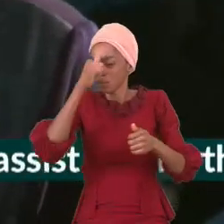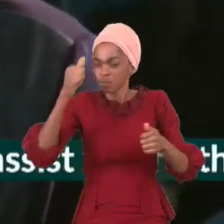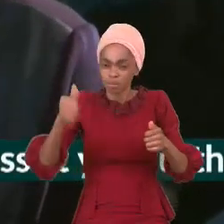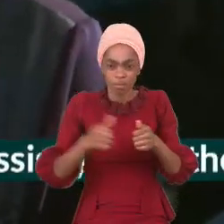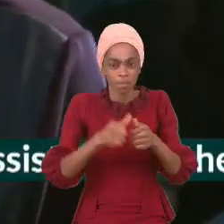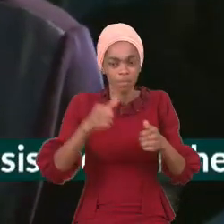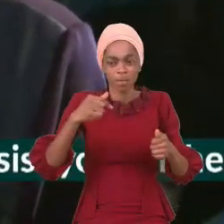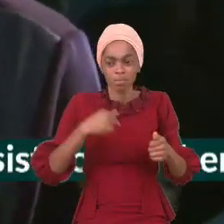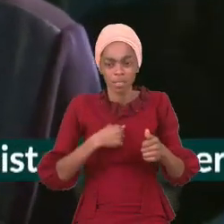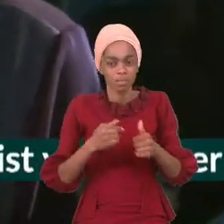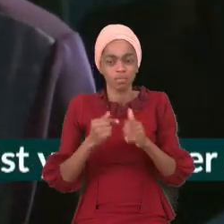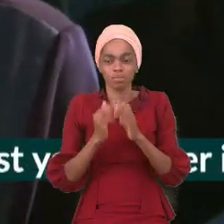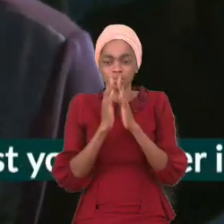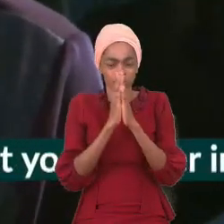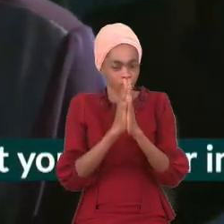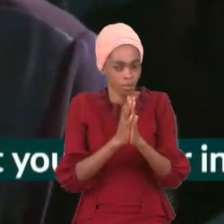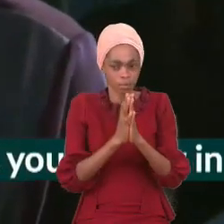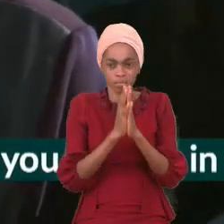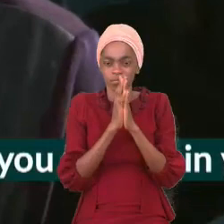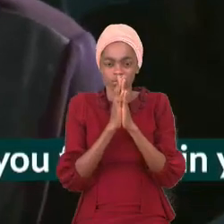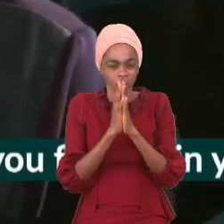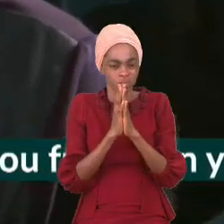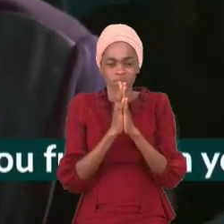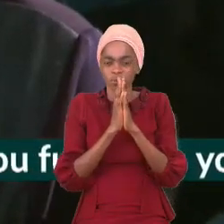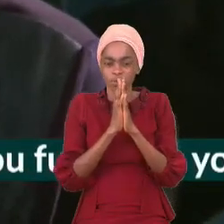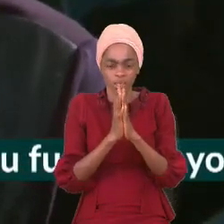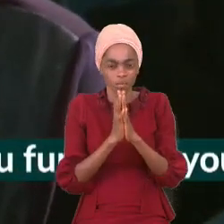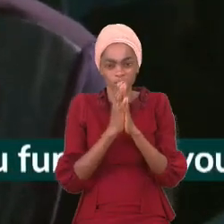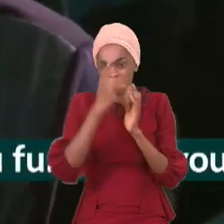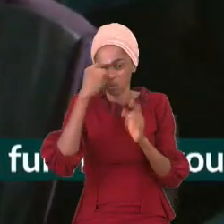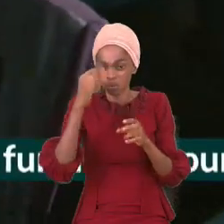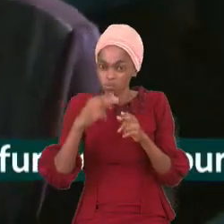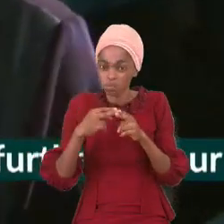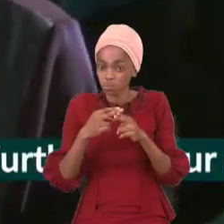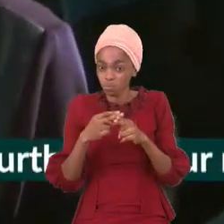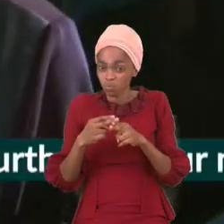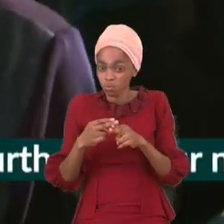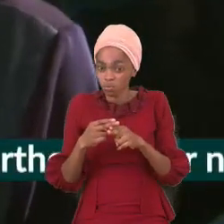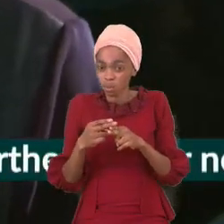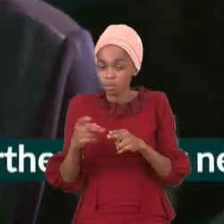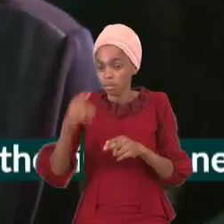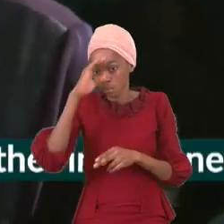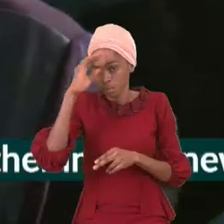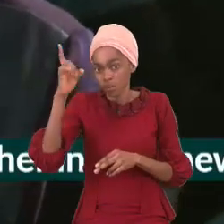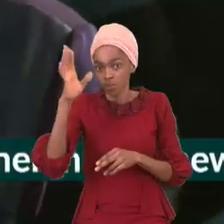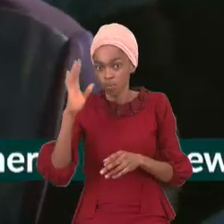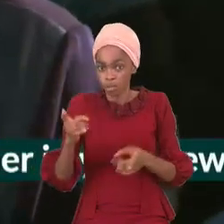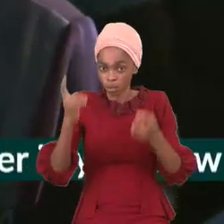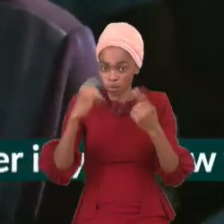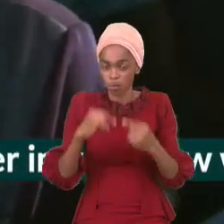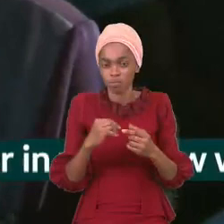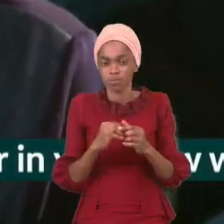Hurry up, because very soon the man of God is coming up